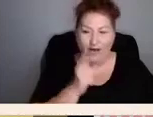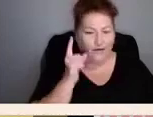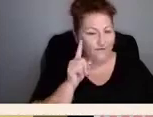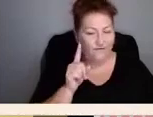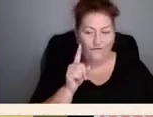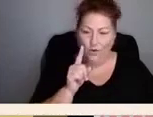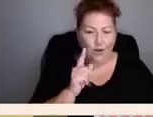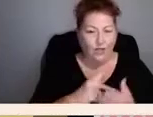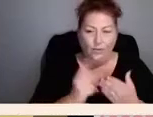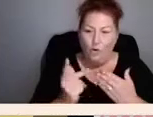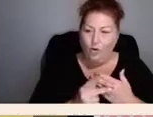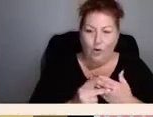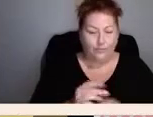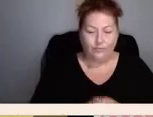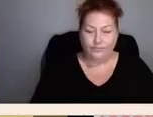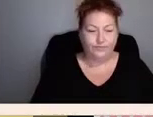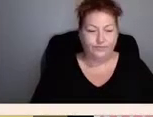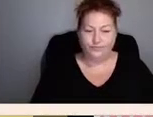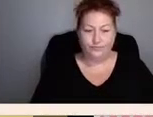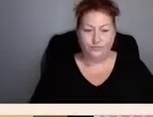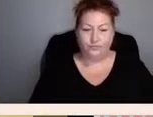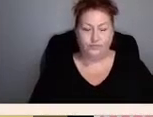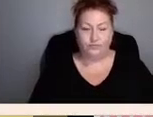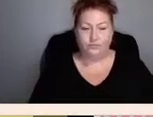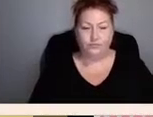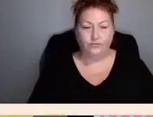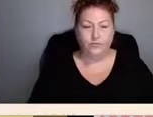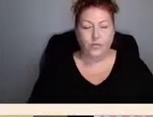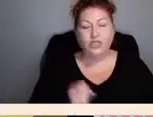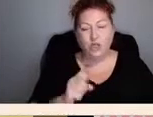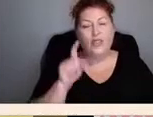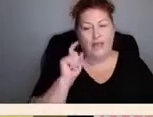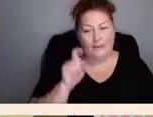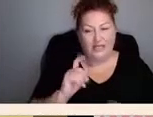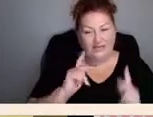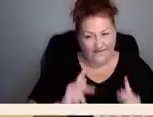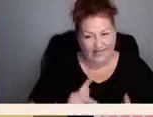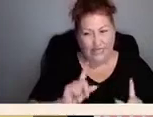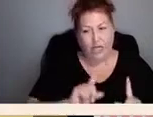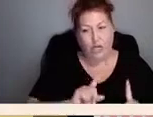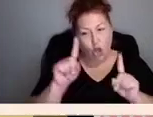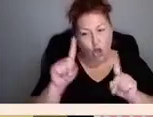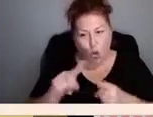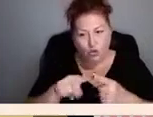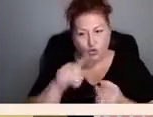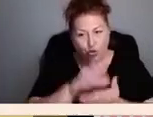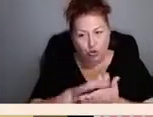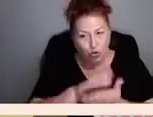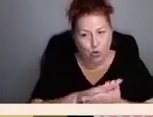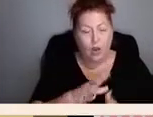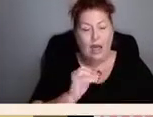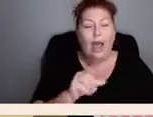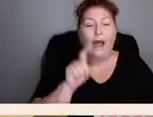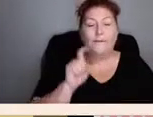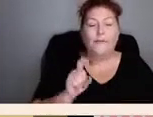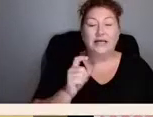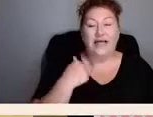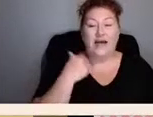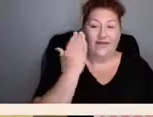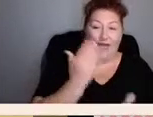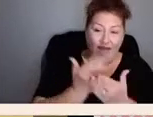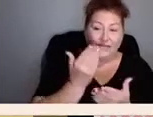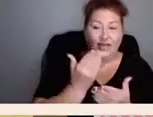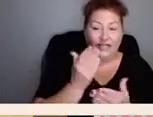appropriate program for students. So they must physically attend. And they must have